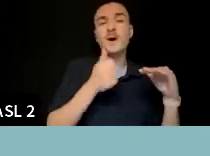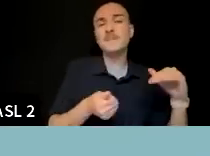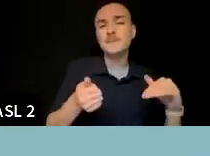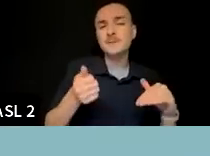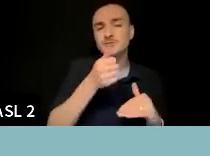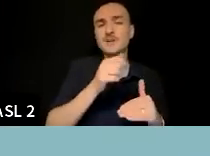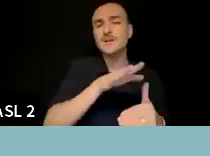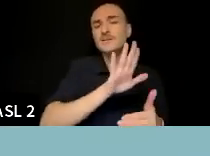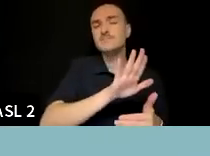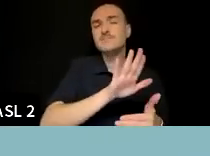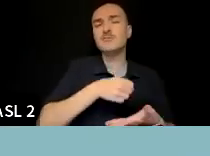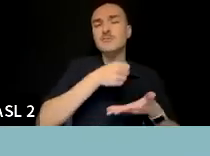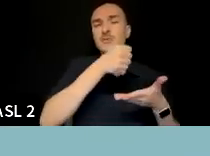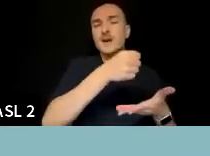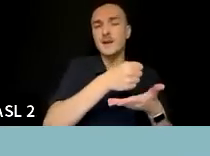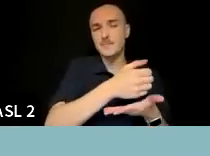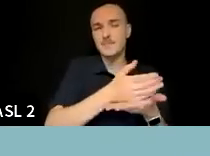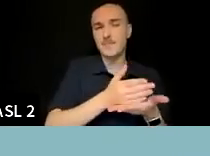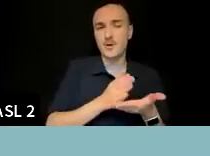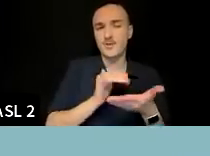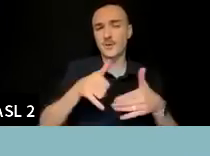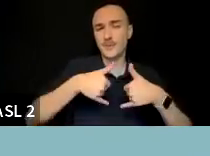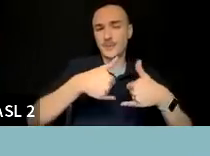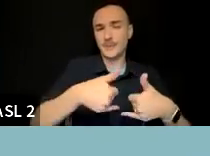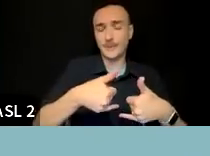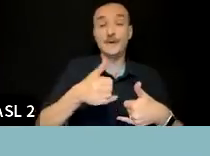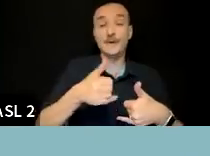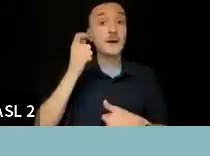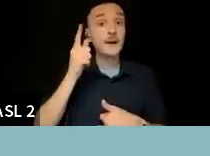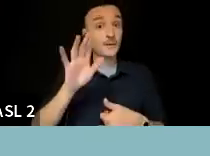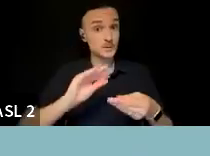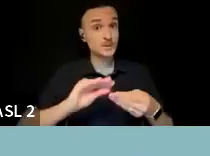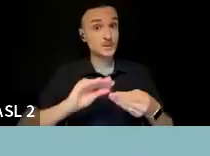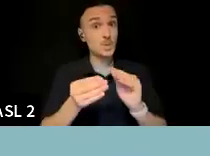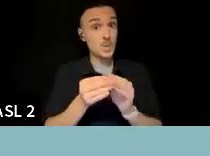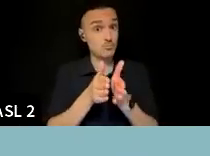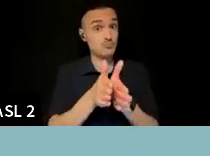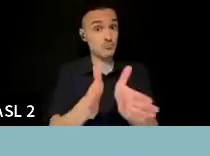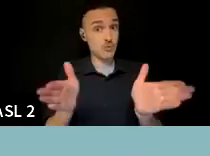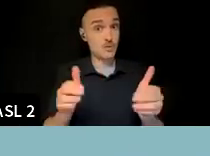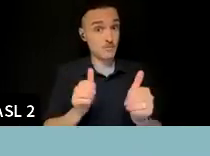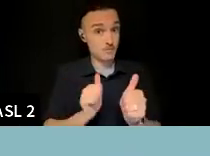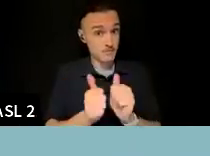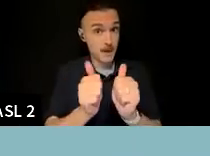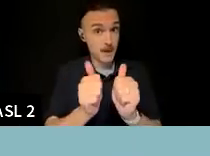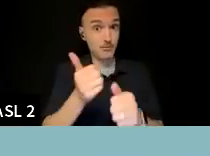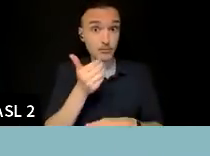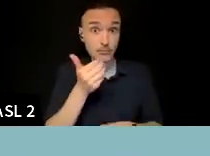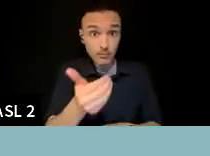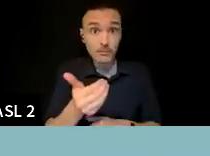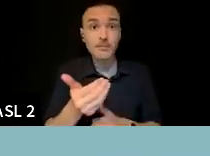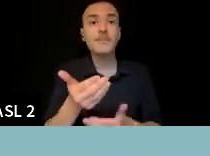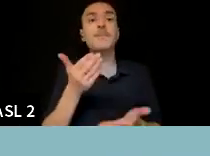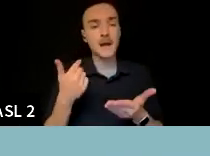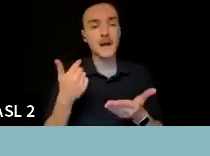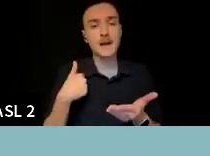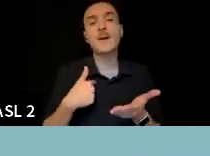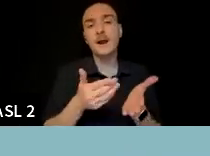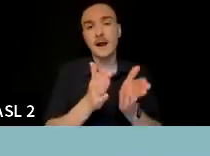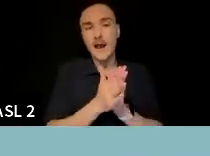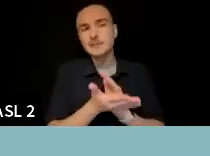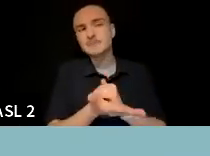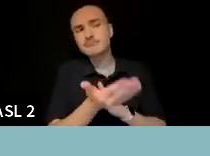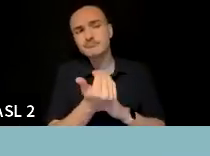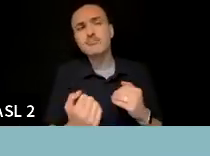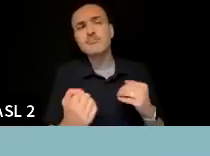If you receive a score that is broadly in the competitive range, you may be asked to submit additional information through a process that we